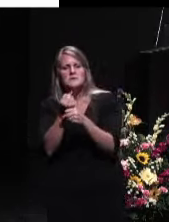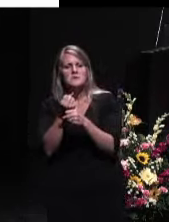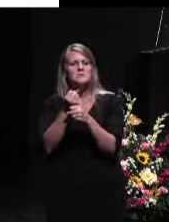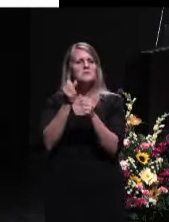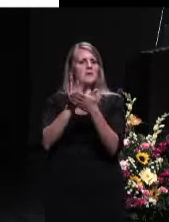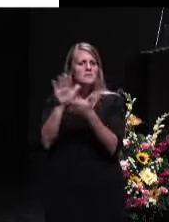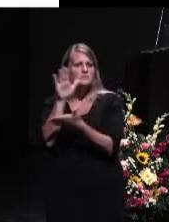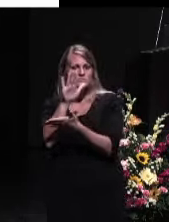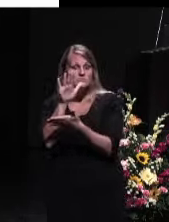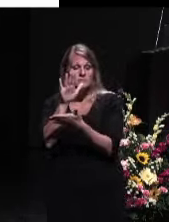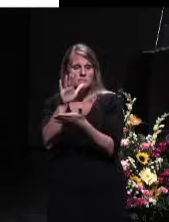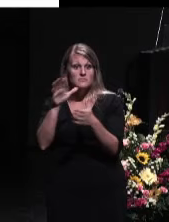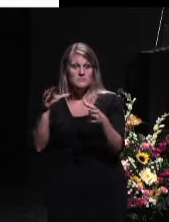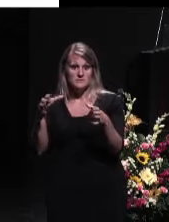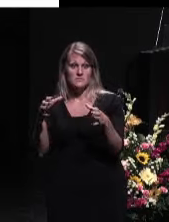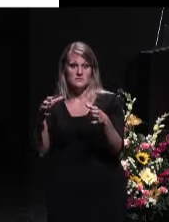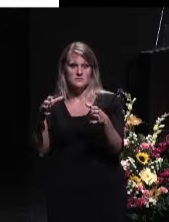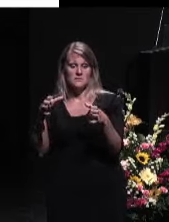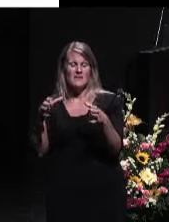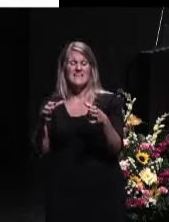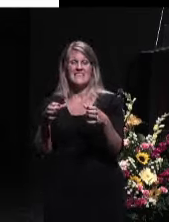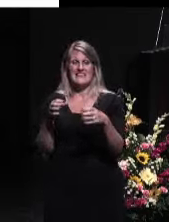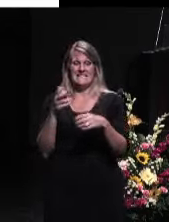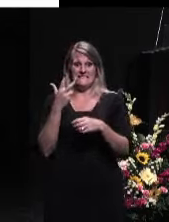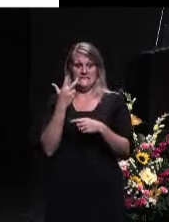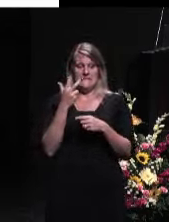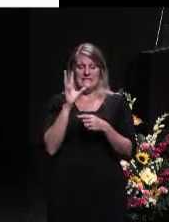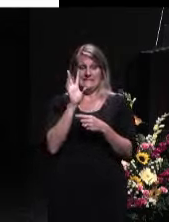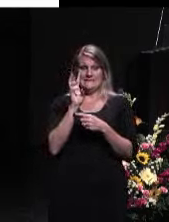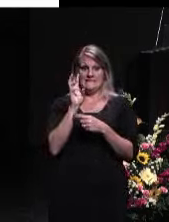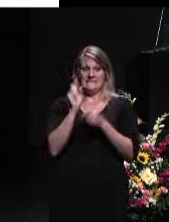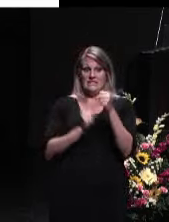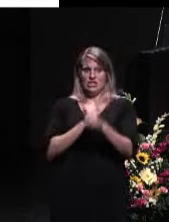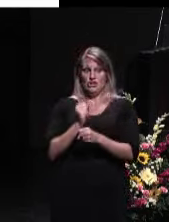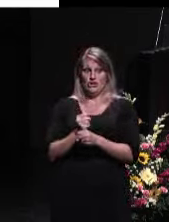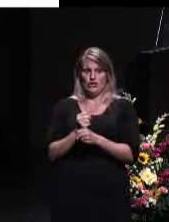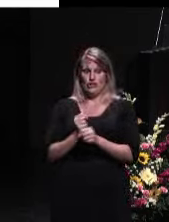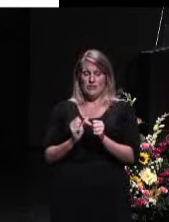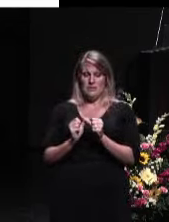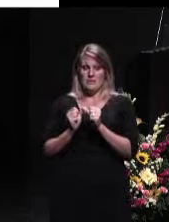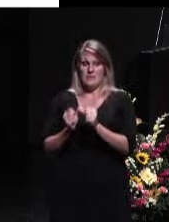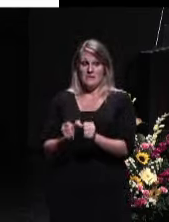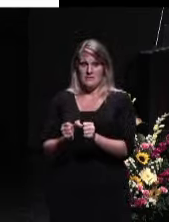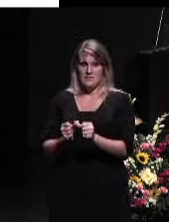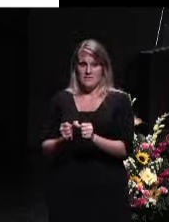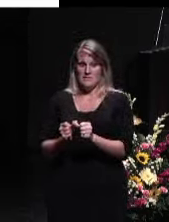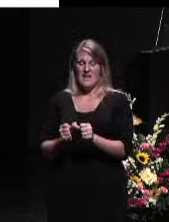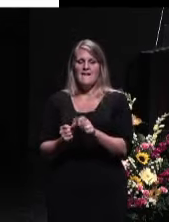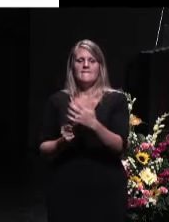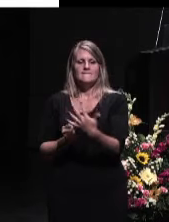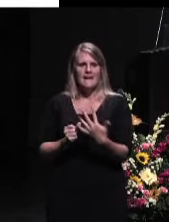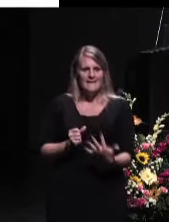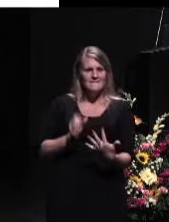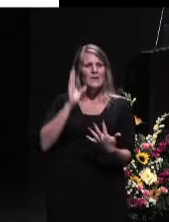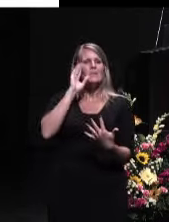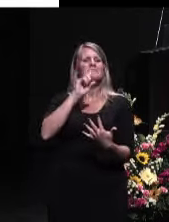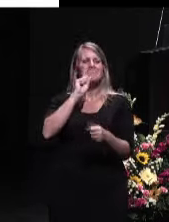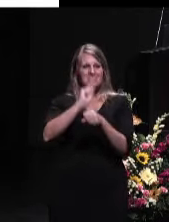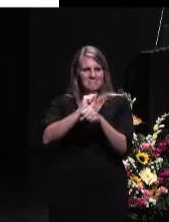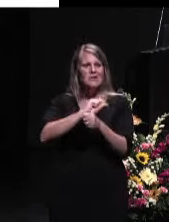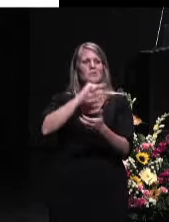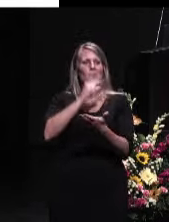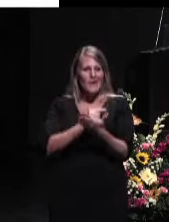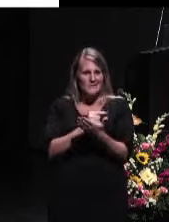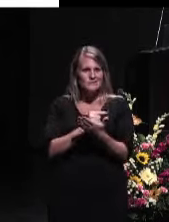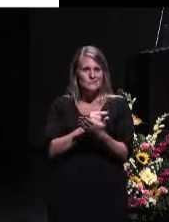students, in a six-year period, only 5 of them will graduate from a two- or four-year academic institution. So I'm